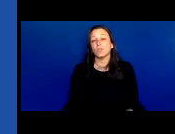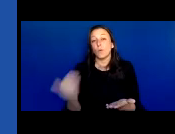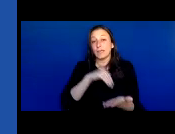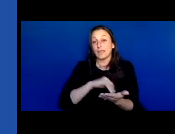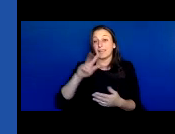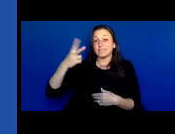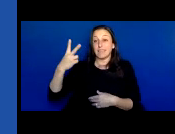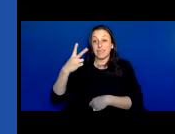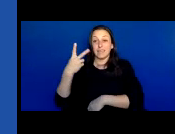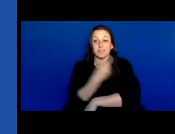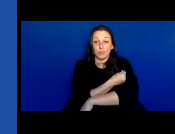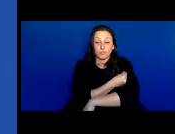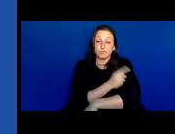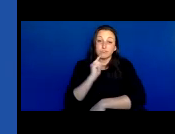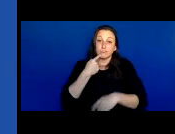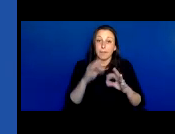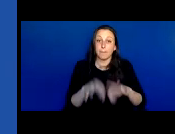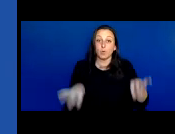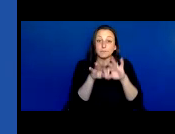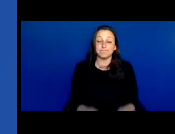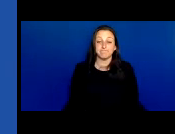second dose is incredibly important.